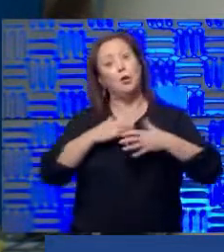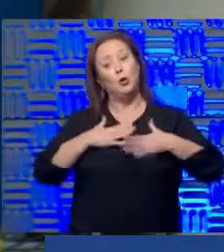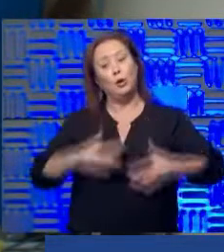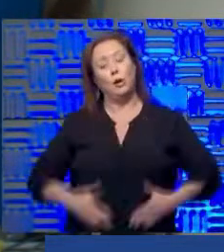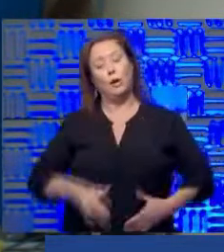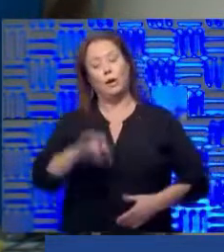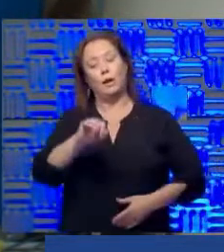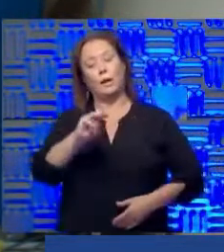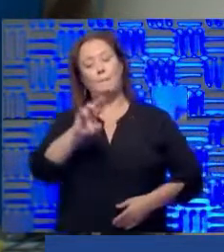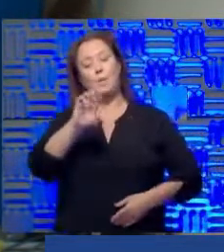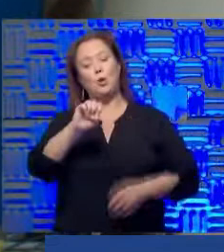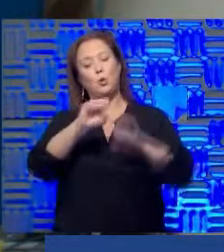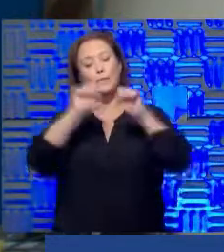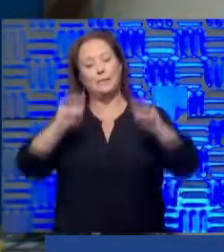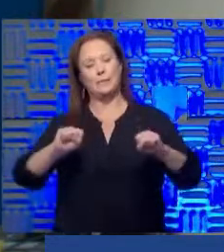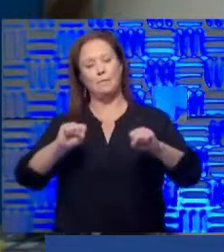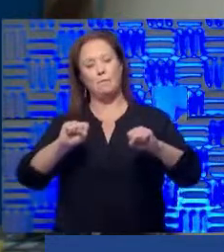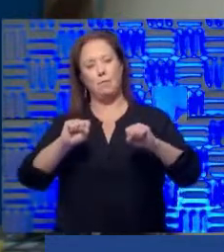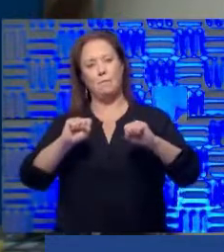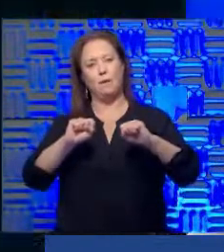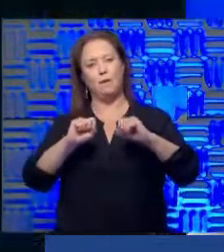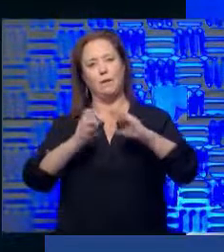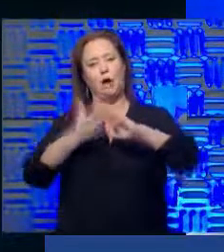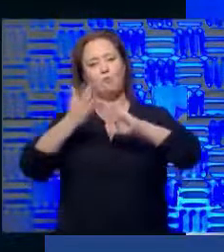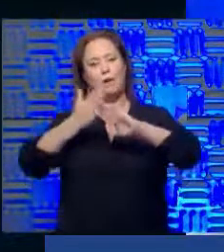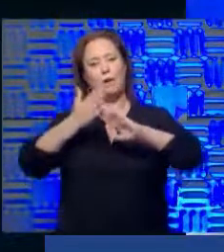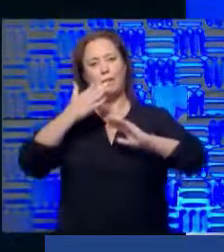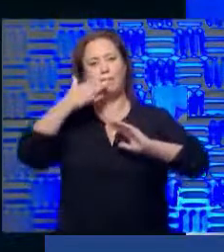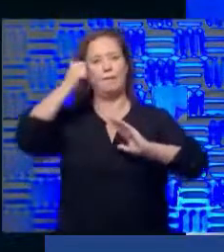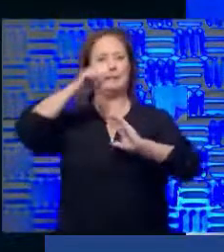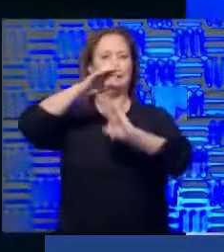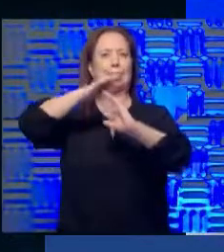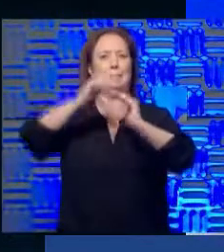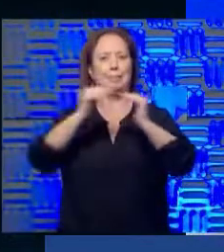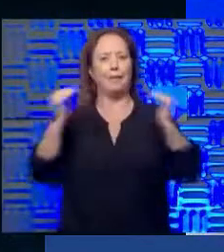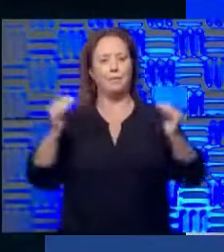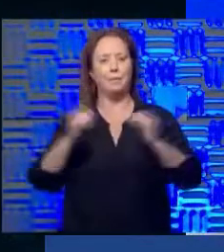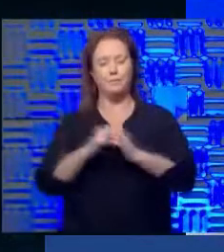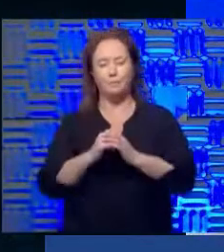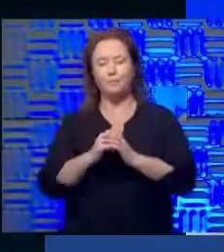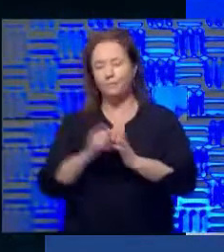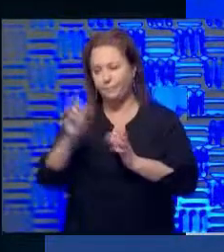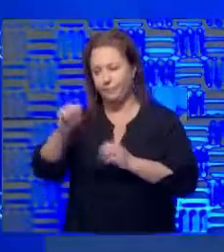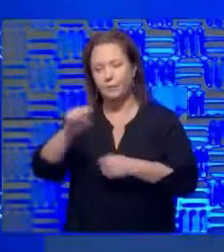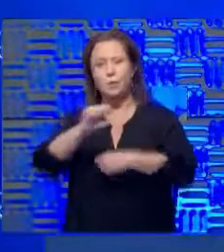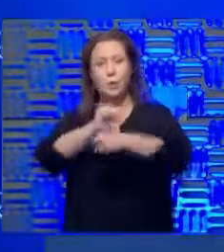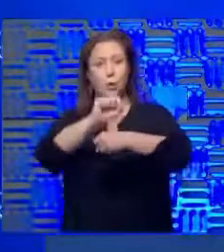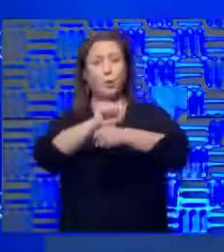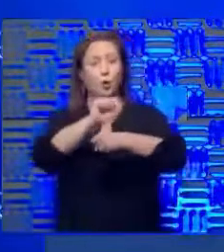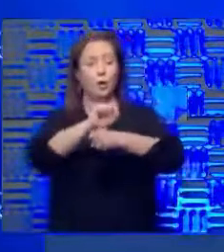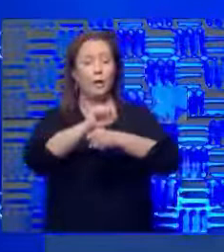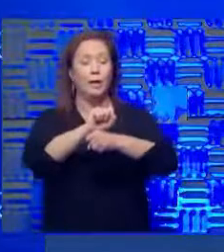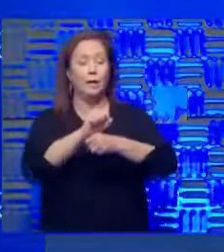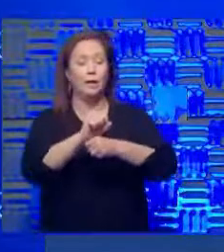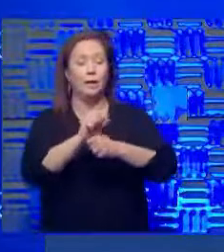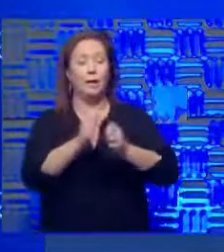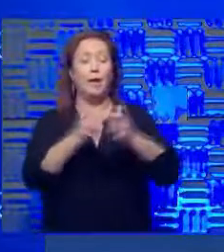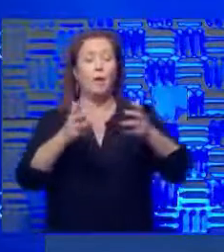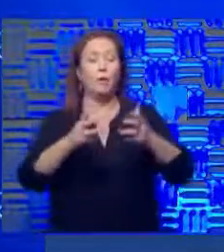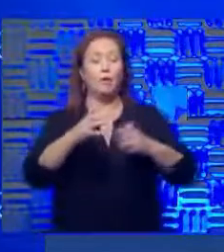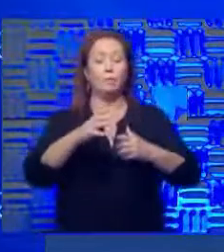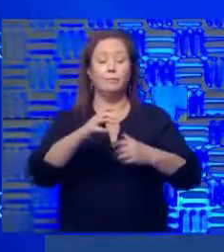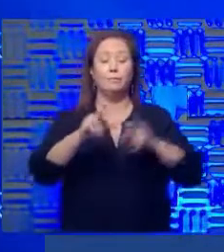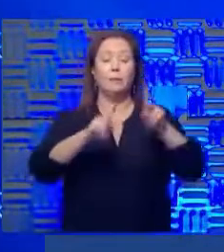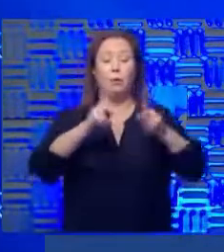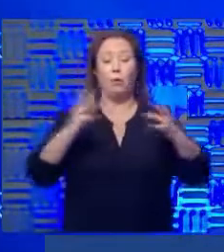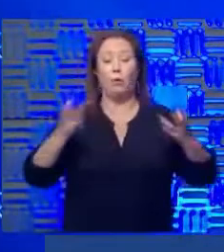system operate at top level. Yeah, and I think one of the challenges you have when you're at work a lot, or for our frontline folks out there